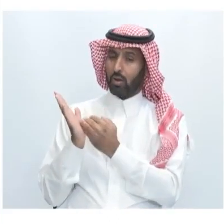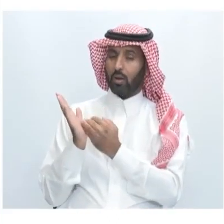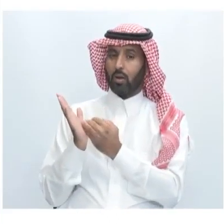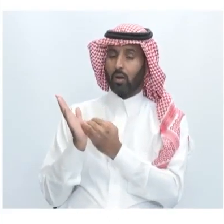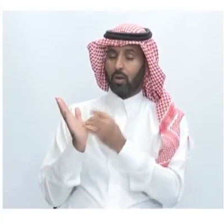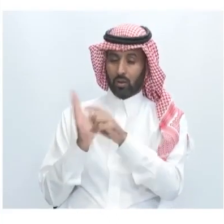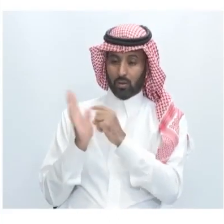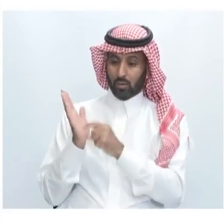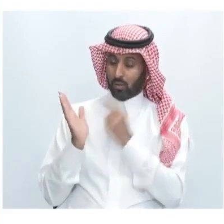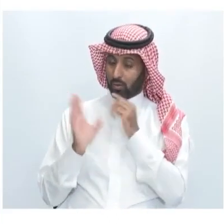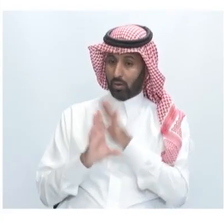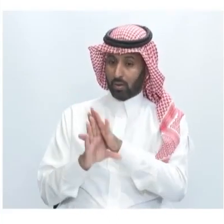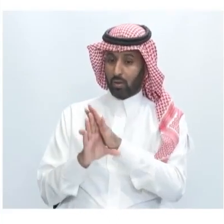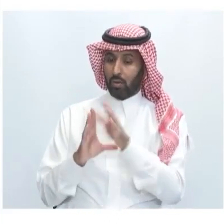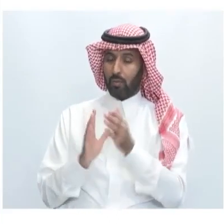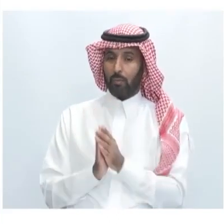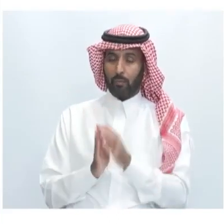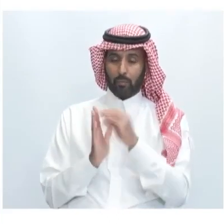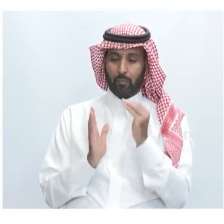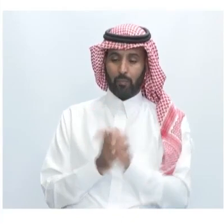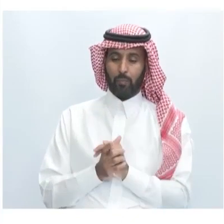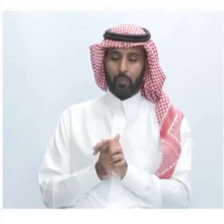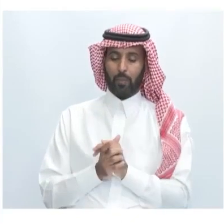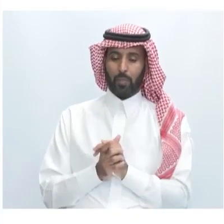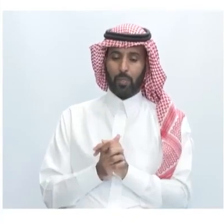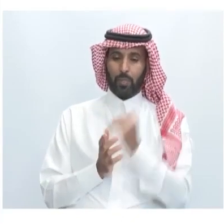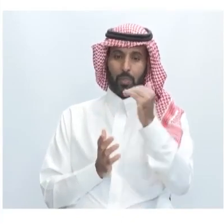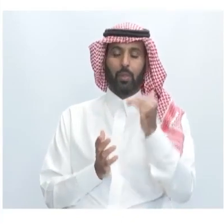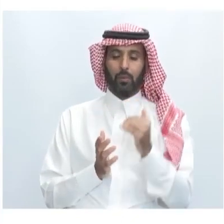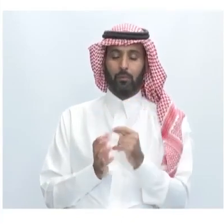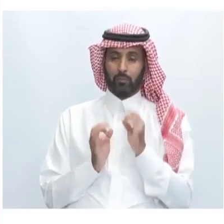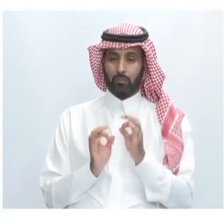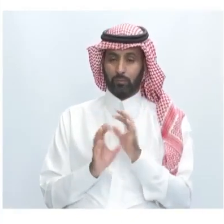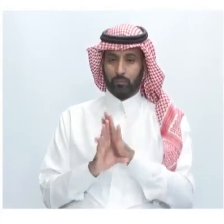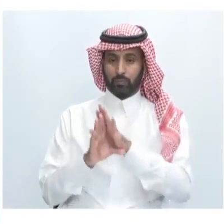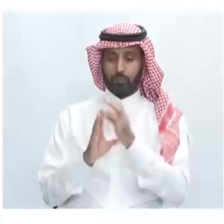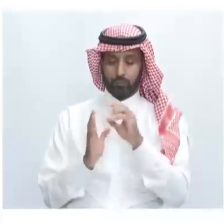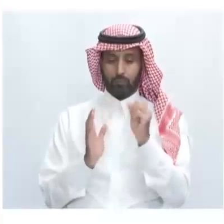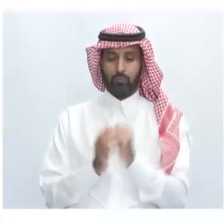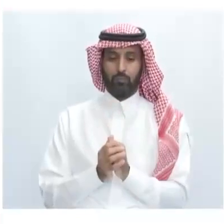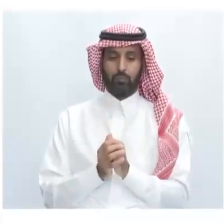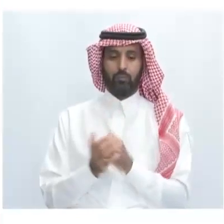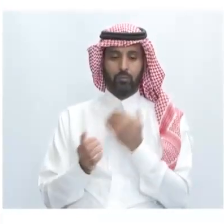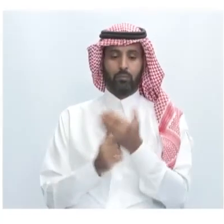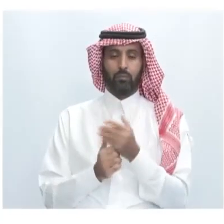other sentences support the topic sentence? Are they all supporting for the topic sentence?